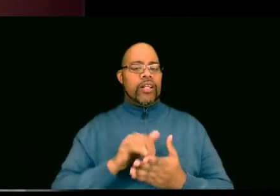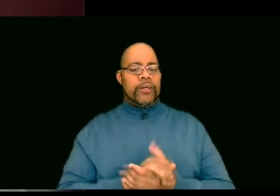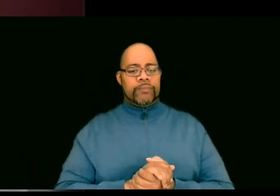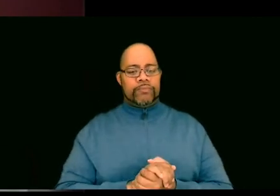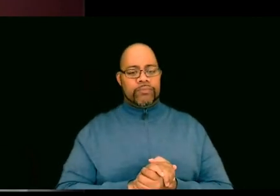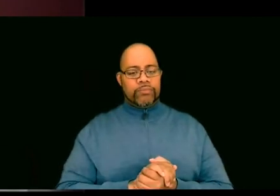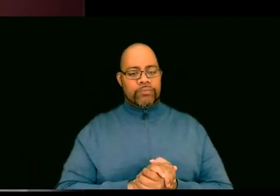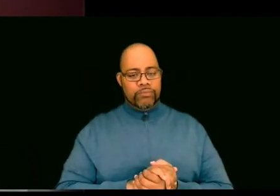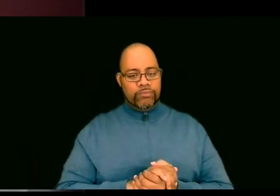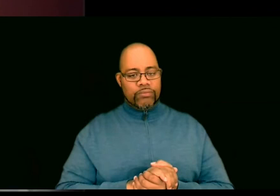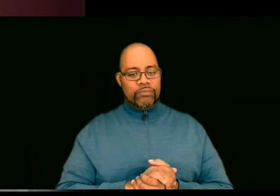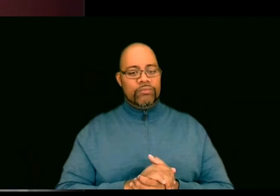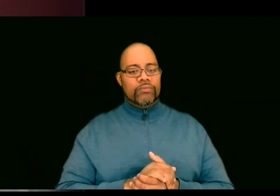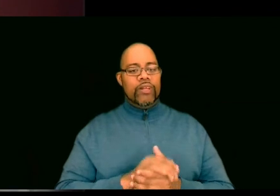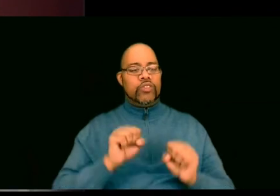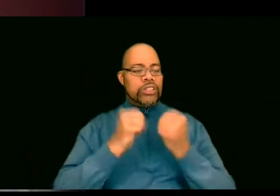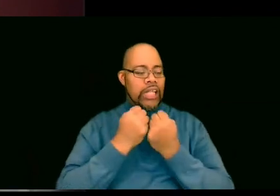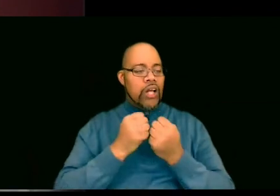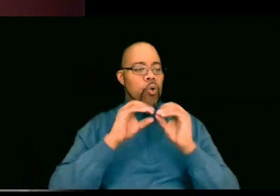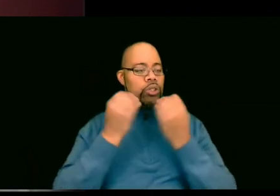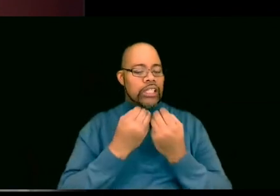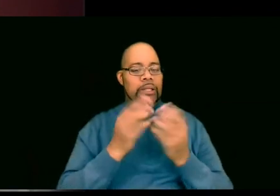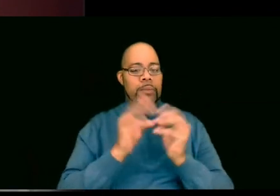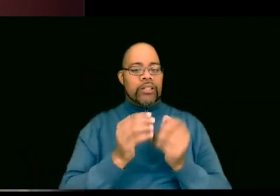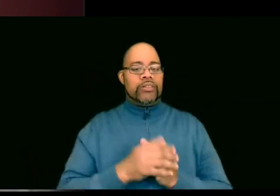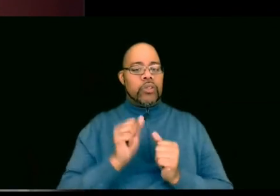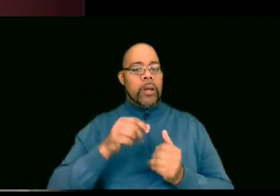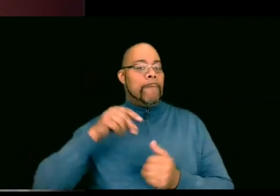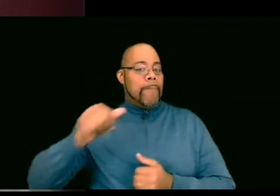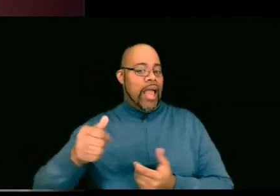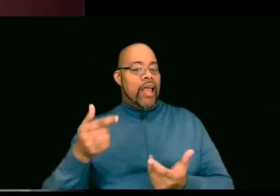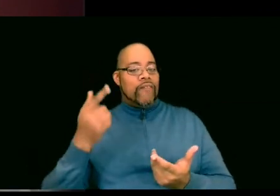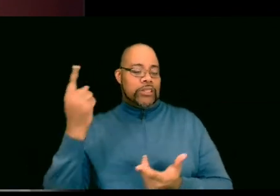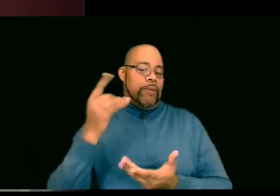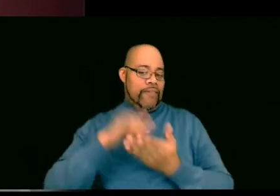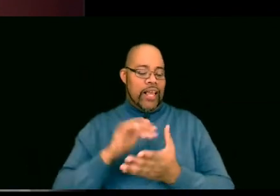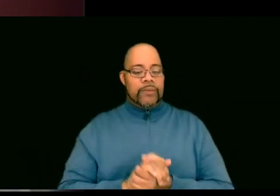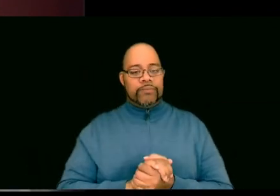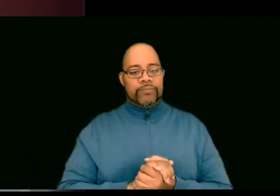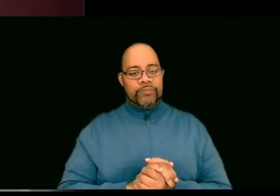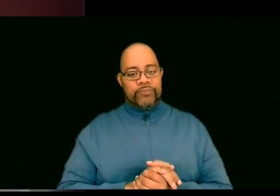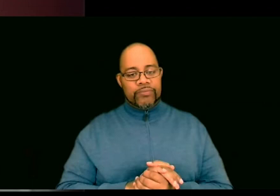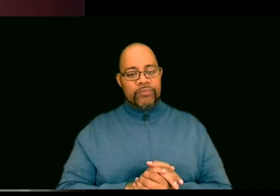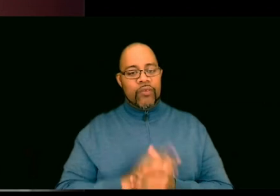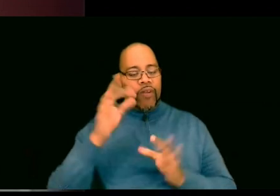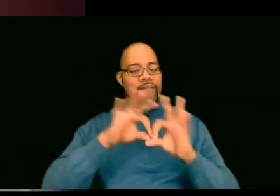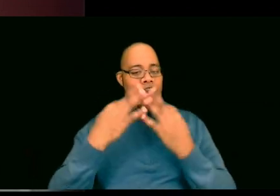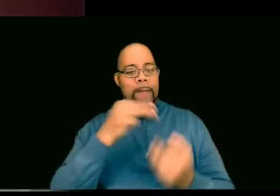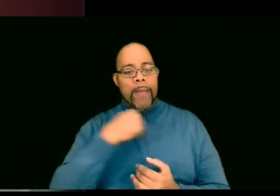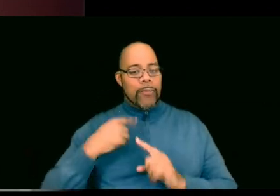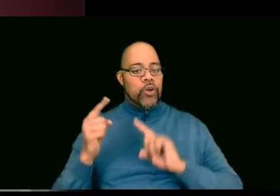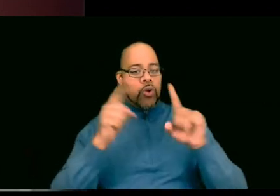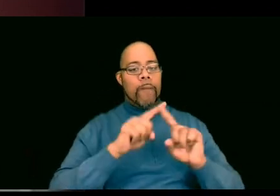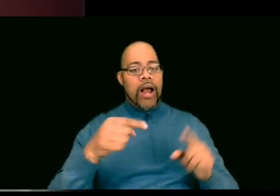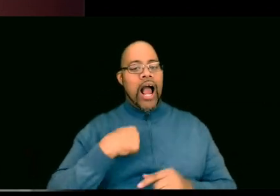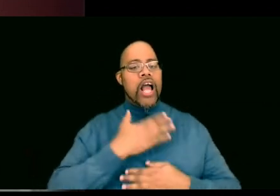times for the various society organizations meetings where you could pay for something like that for your